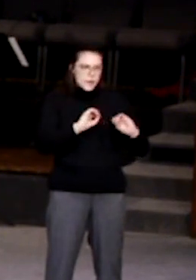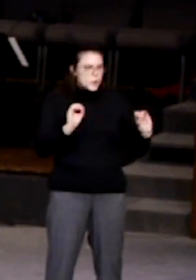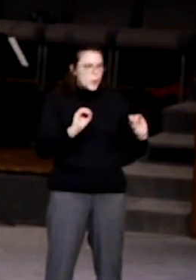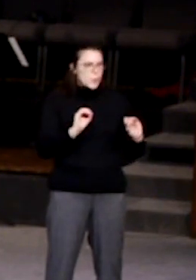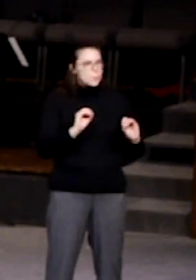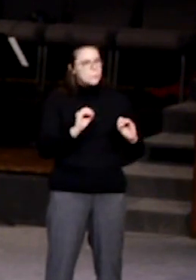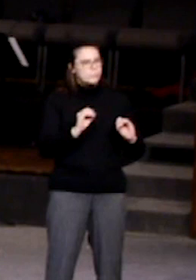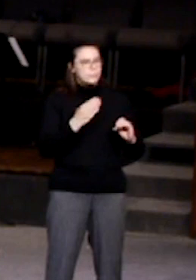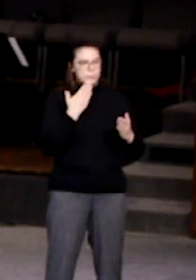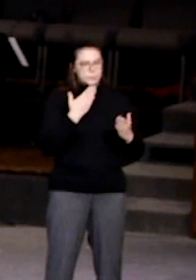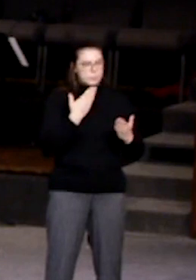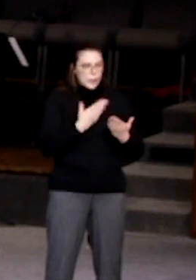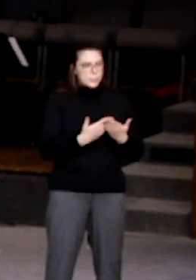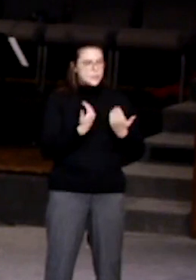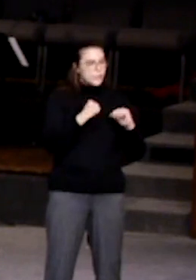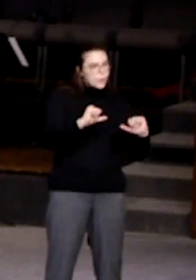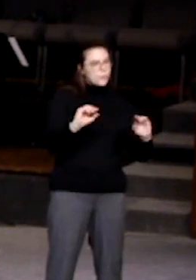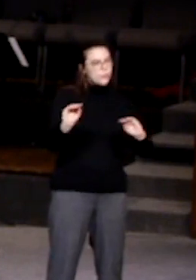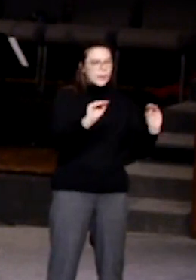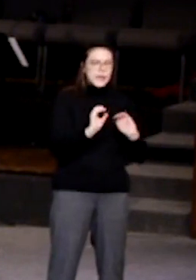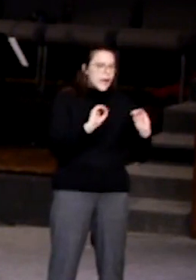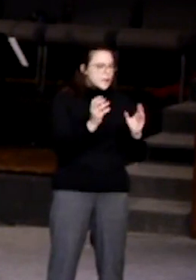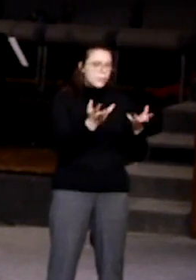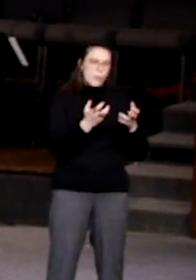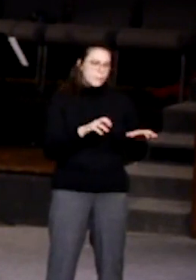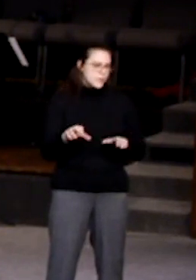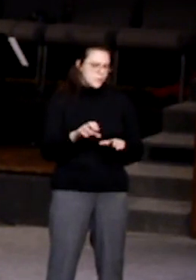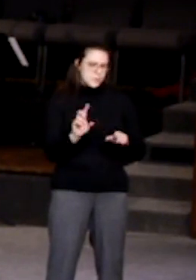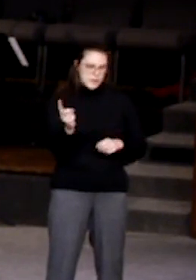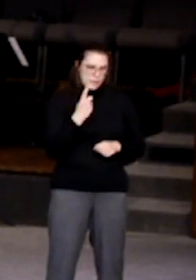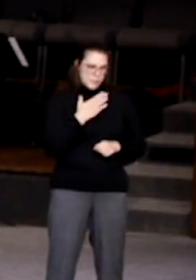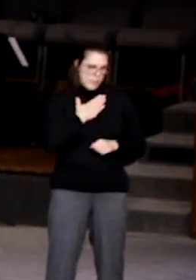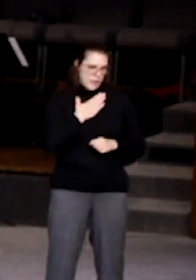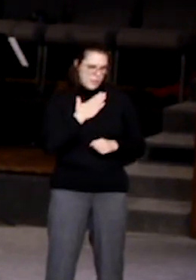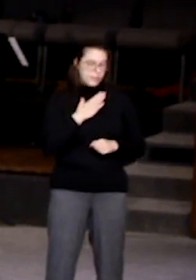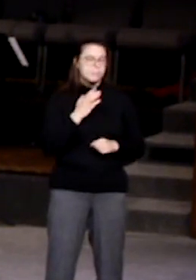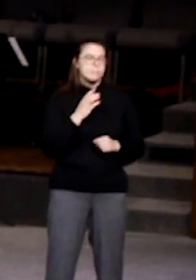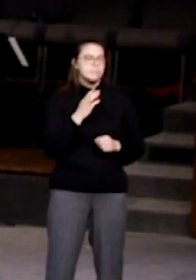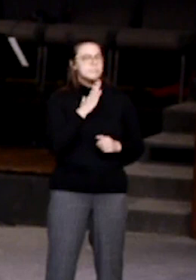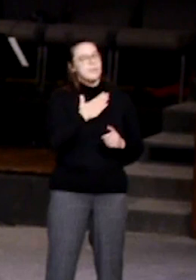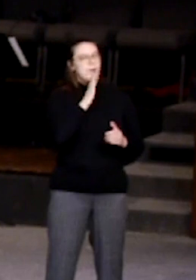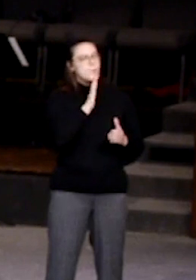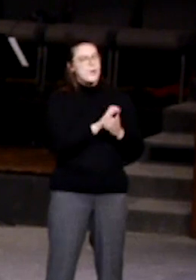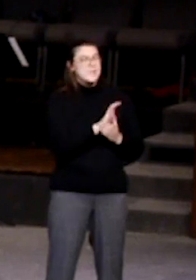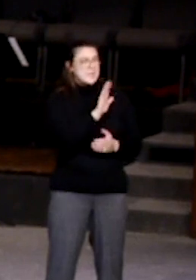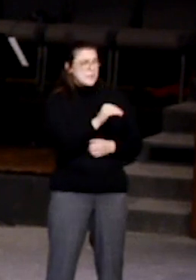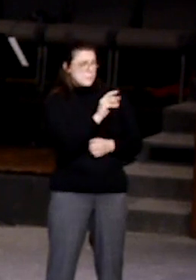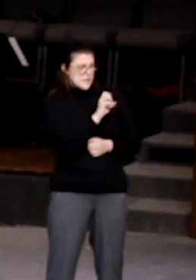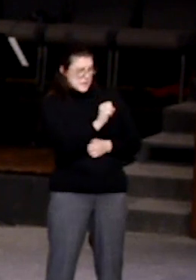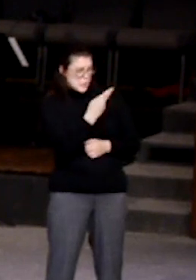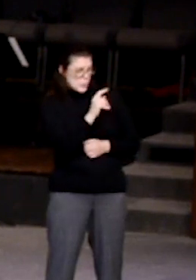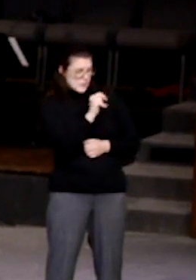doing anything that we want him to do. And so they came to my wife and they said, Mrs. Holton, we've got some